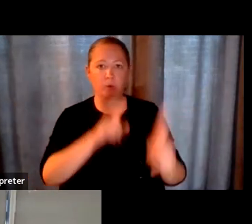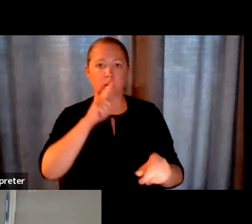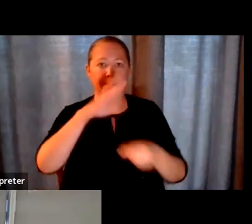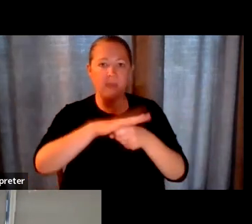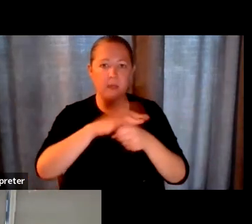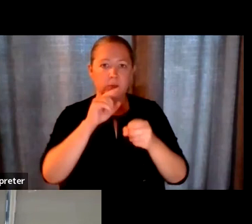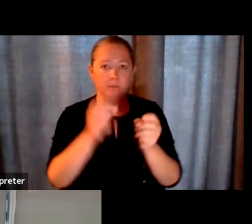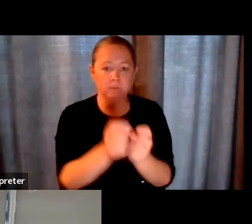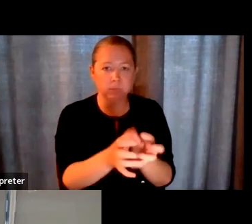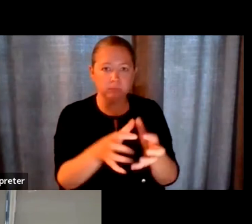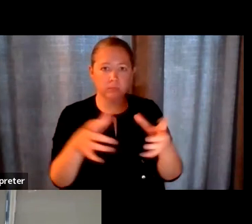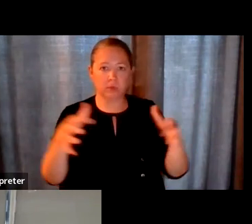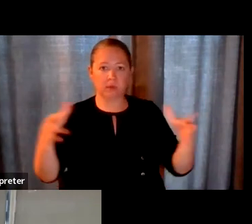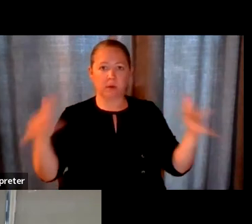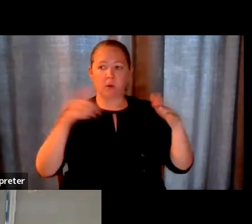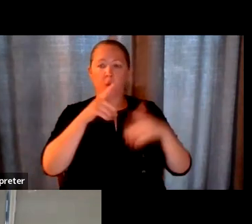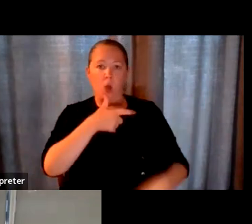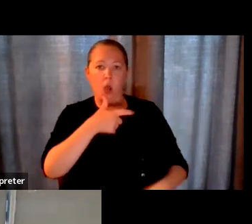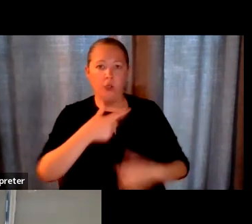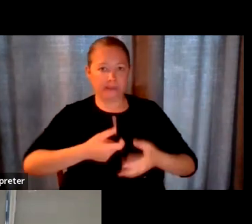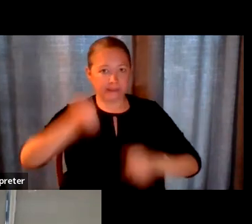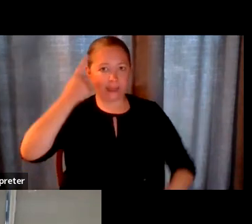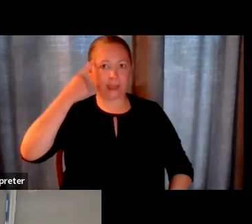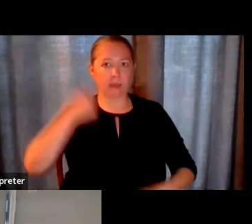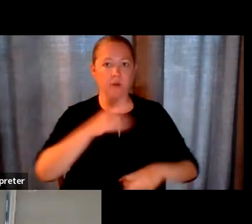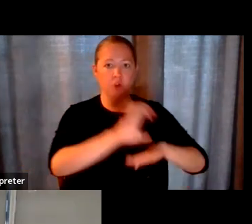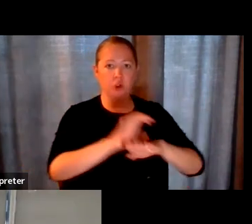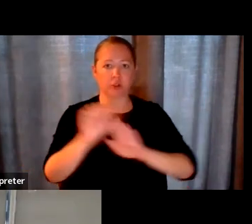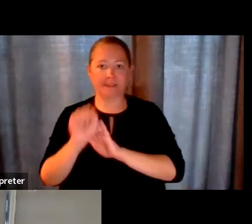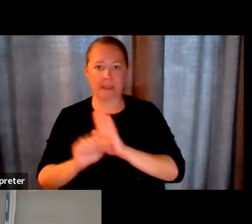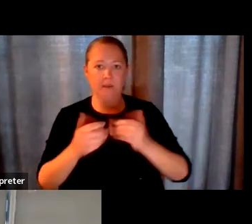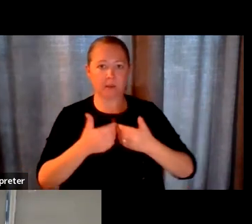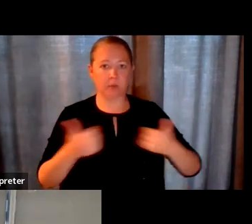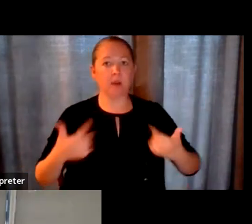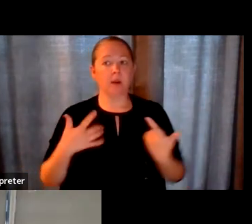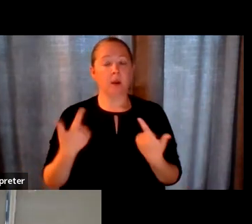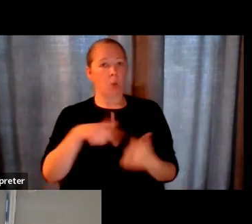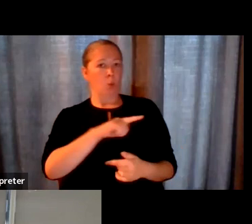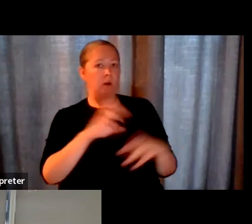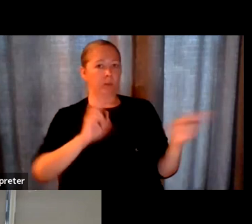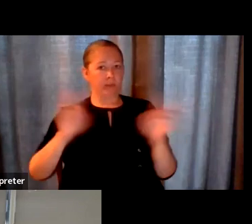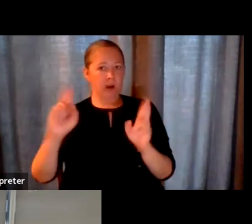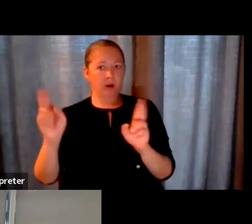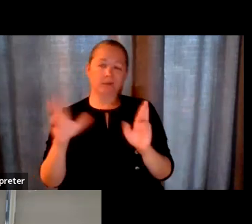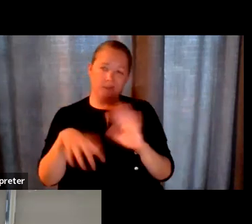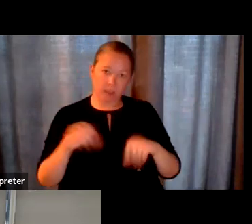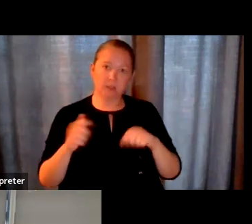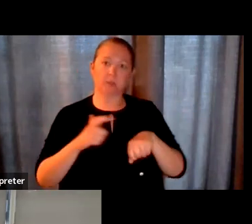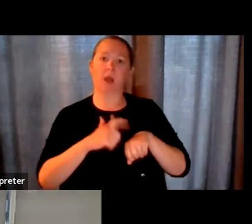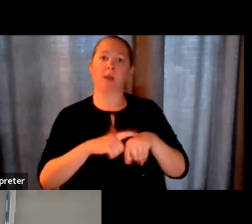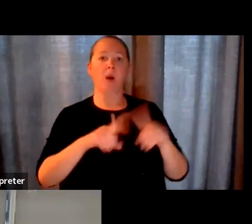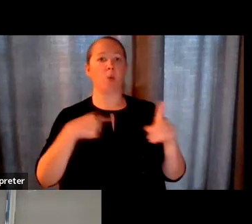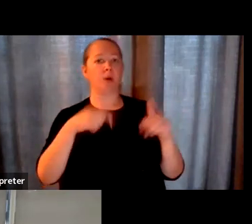church-state separation. That's why right now we are preparing, it'll take us a minute, but we're preparing to bring our own